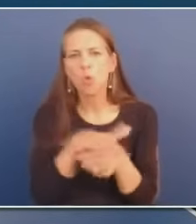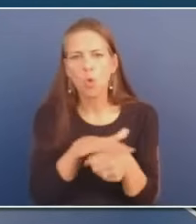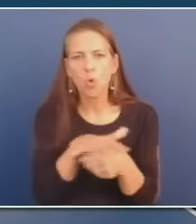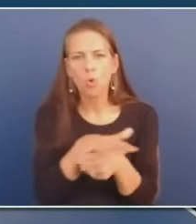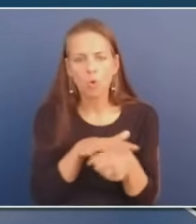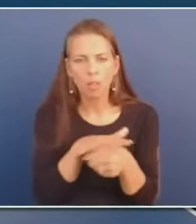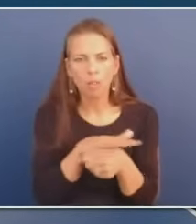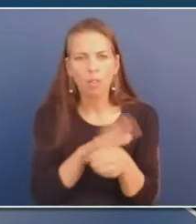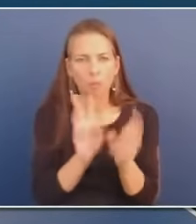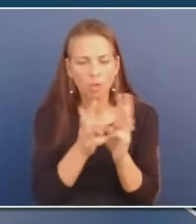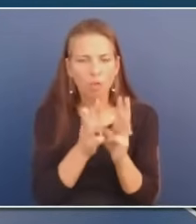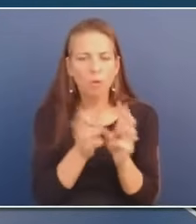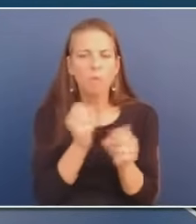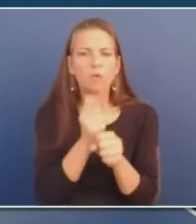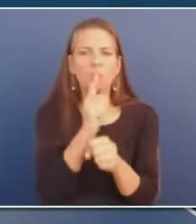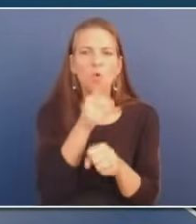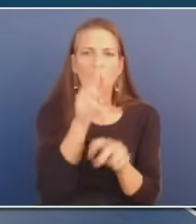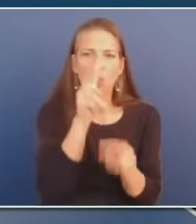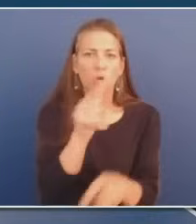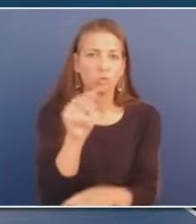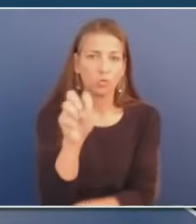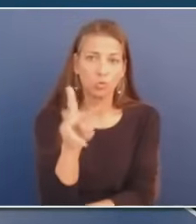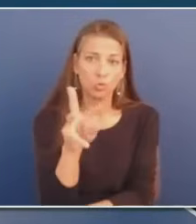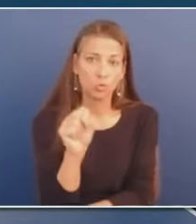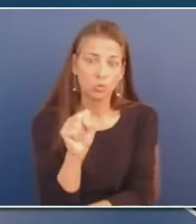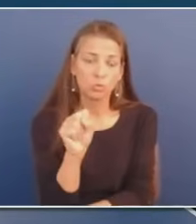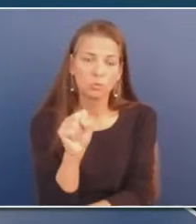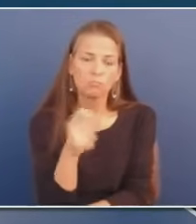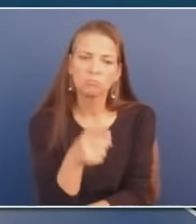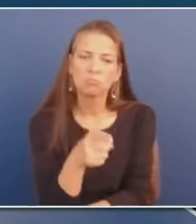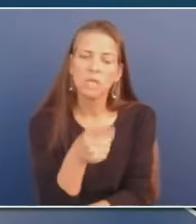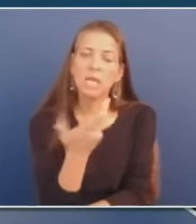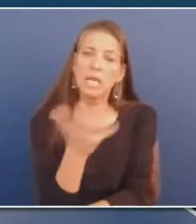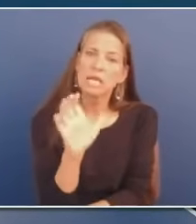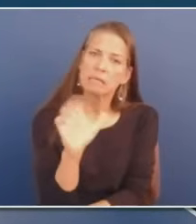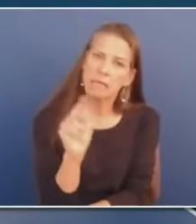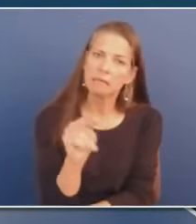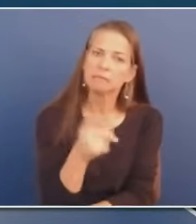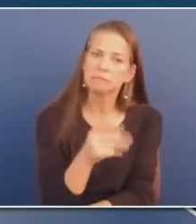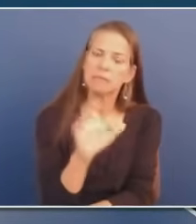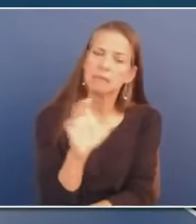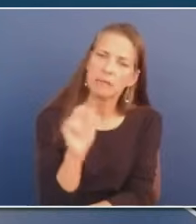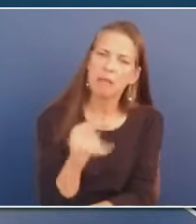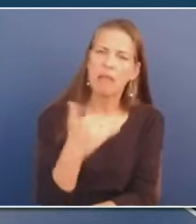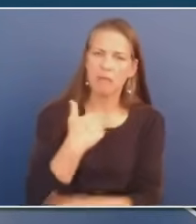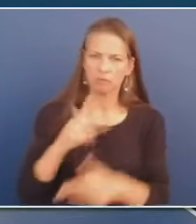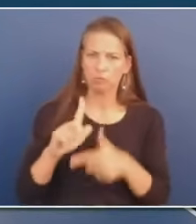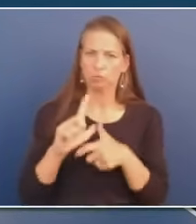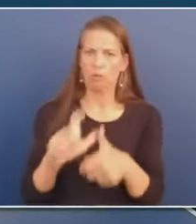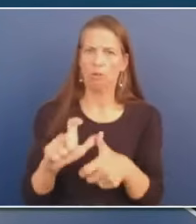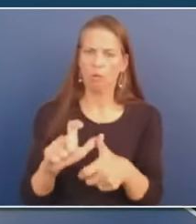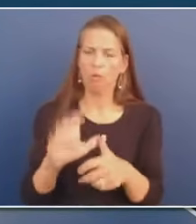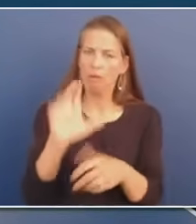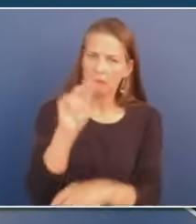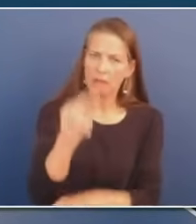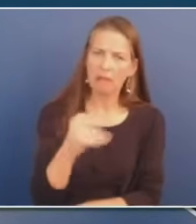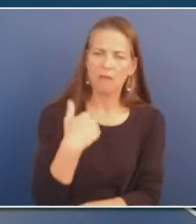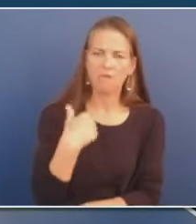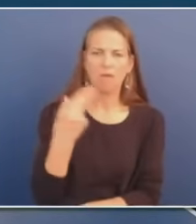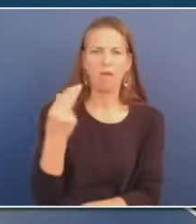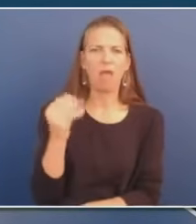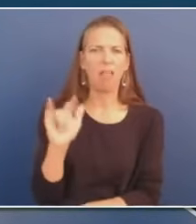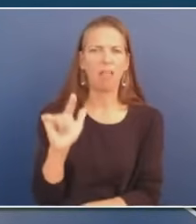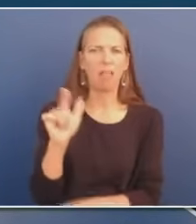are watching the news. This is very capable of tornadoes, very large hail, and damaging